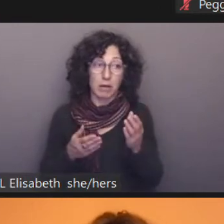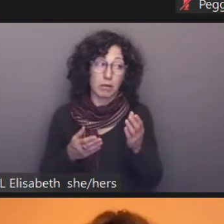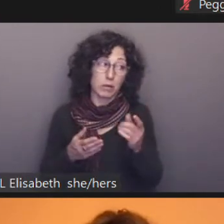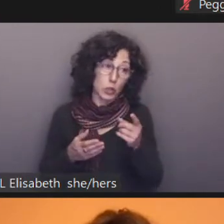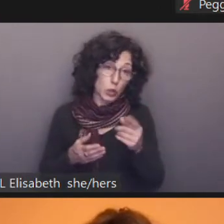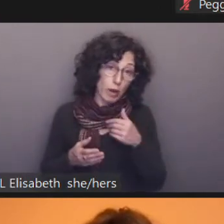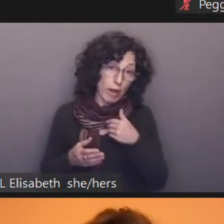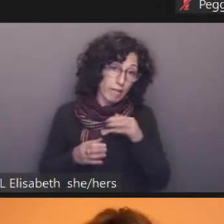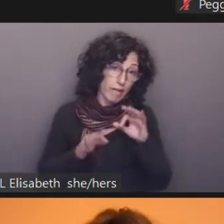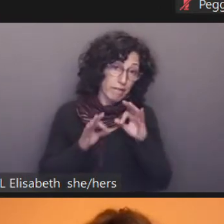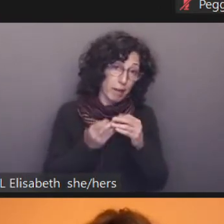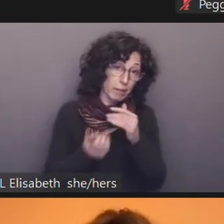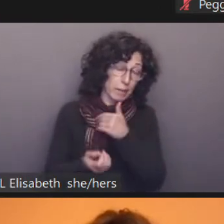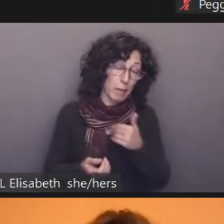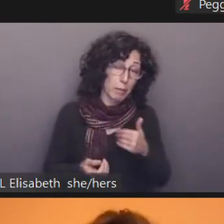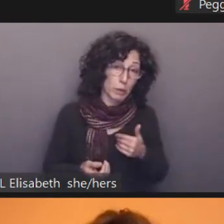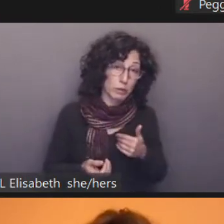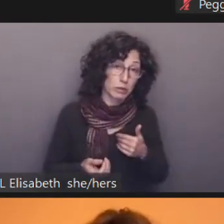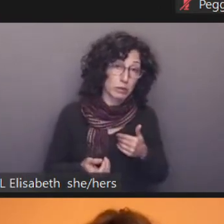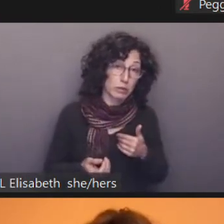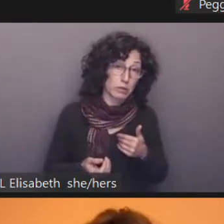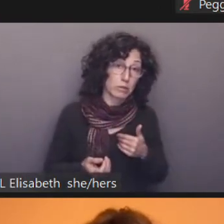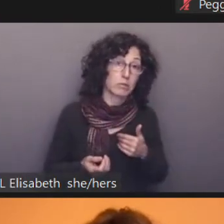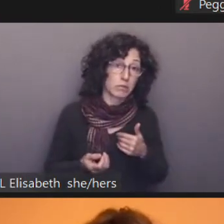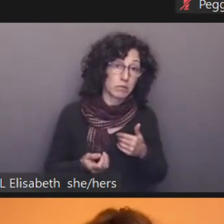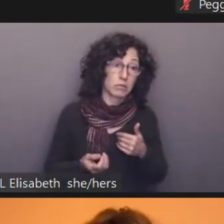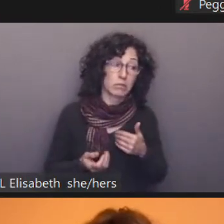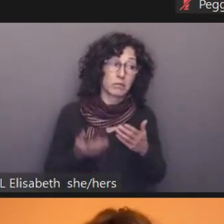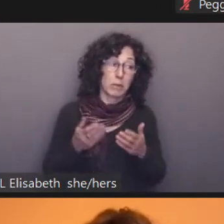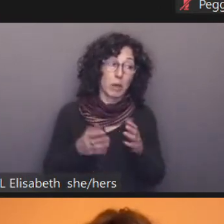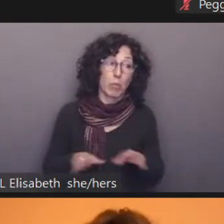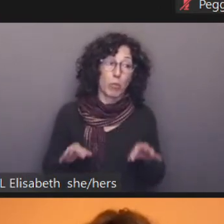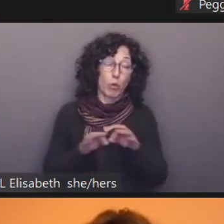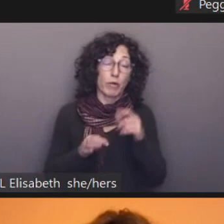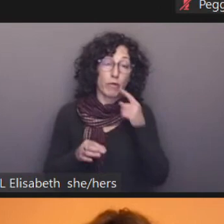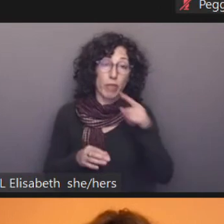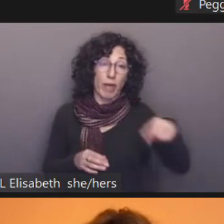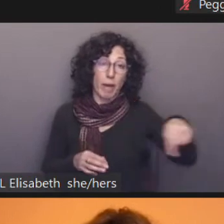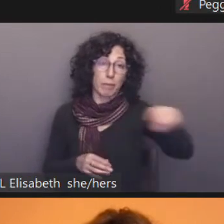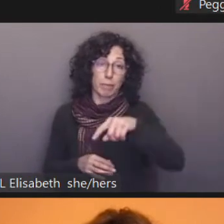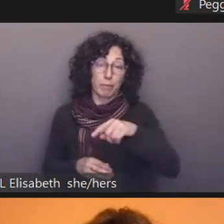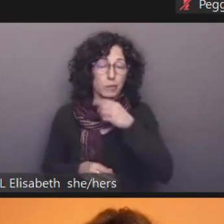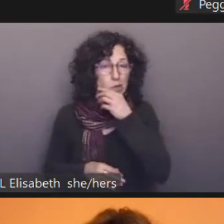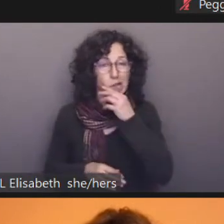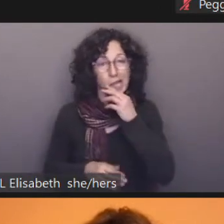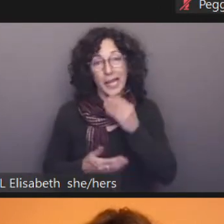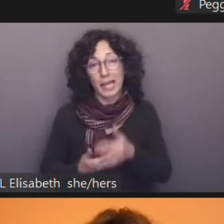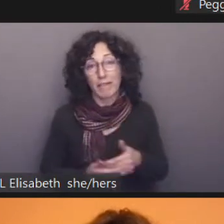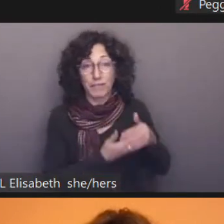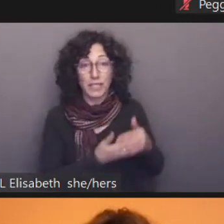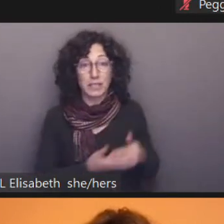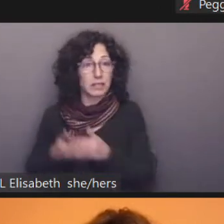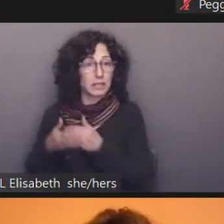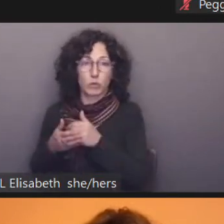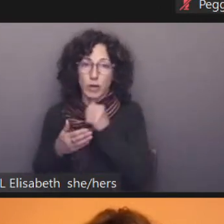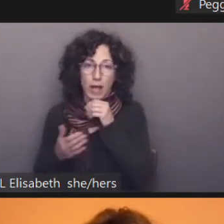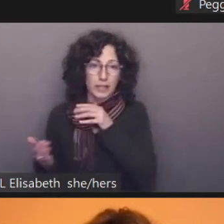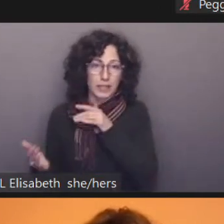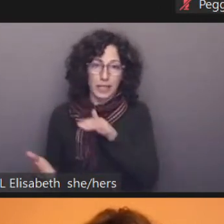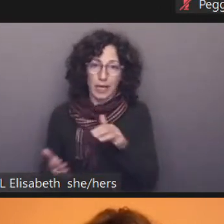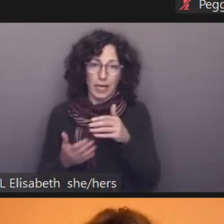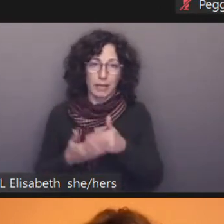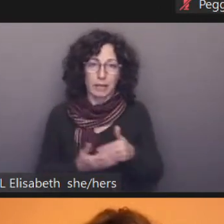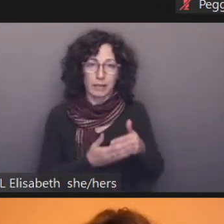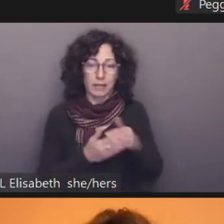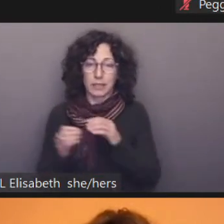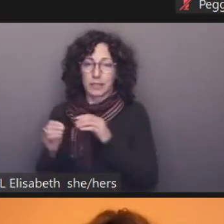whom it is important that the child be vaccinated. Infants, nobody is studying the vaccine in the 0 to